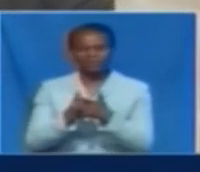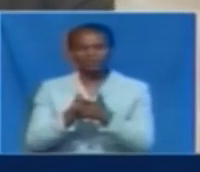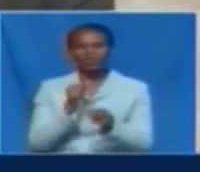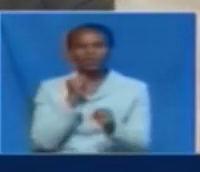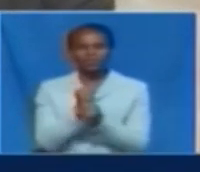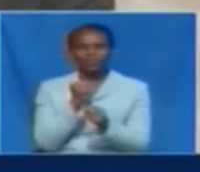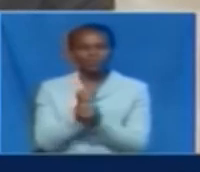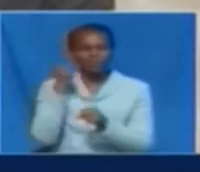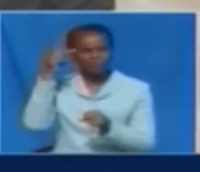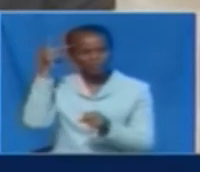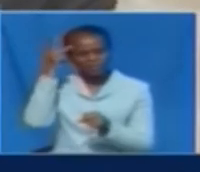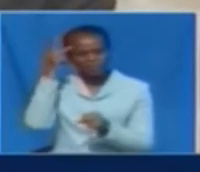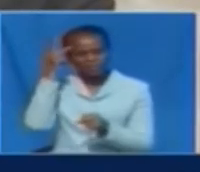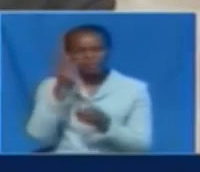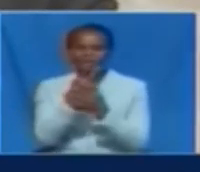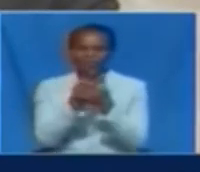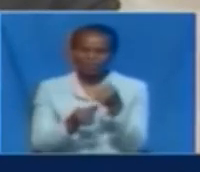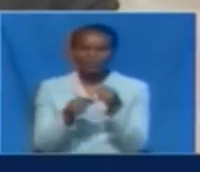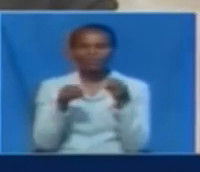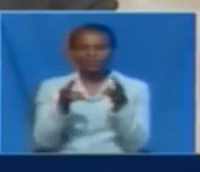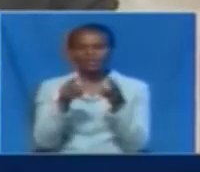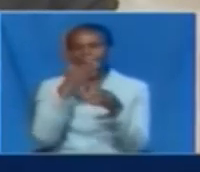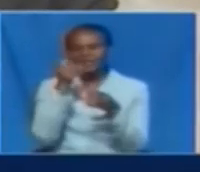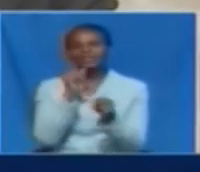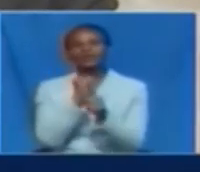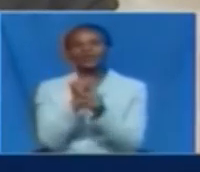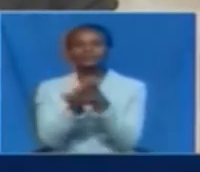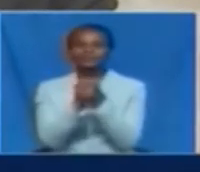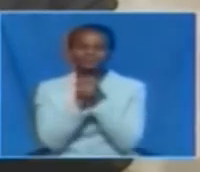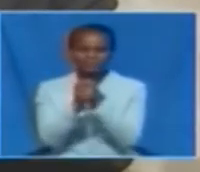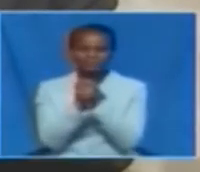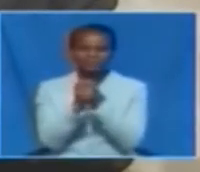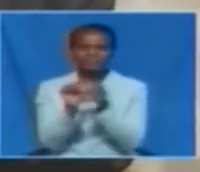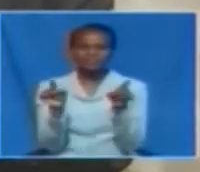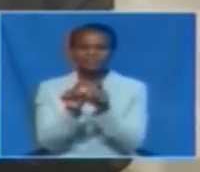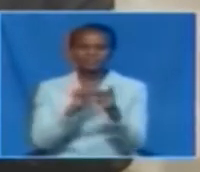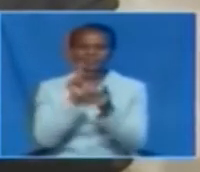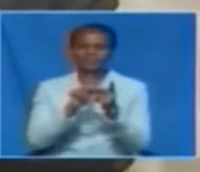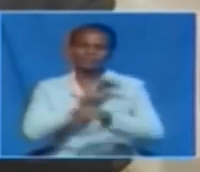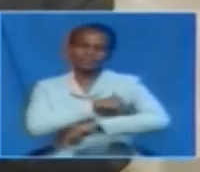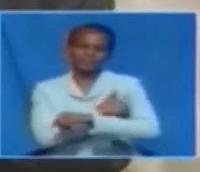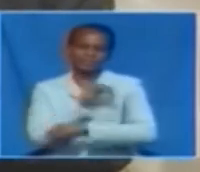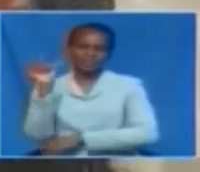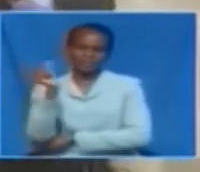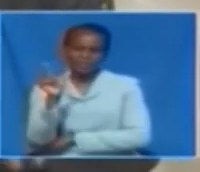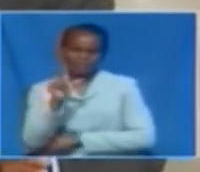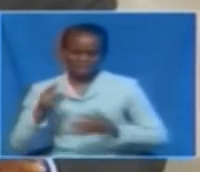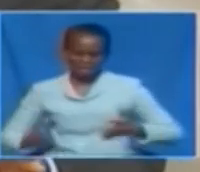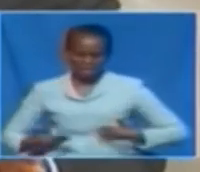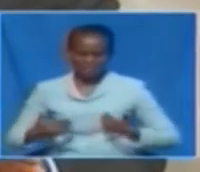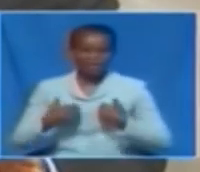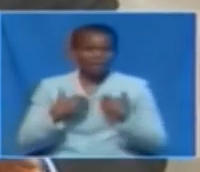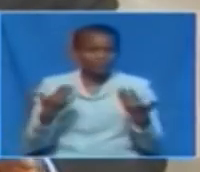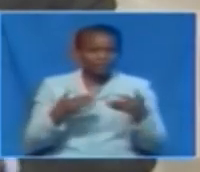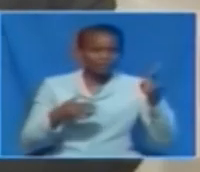work in politics, both sides must be happy. It's like a marriage. If MMD is not happy or PF is not